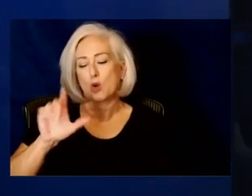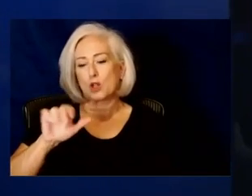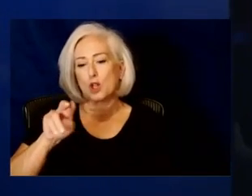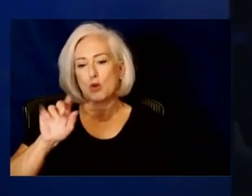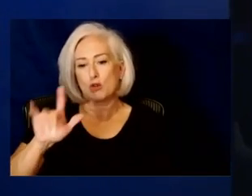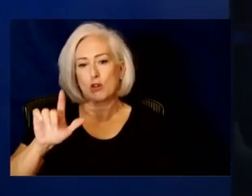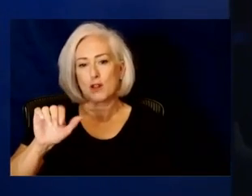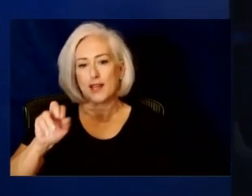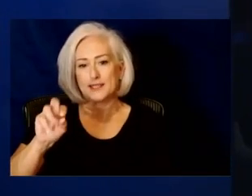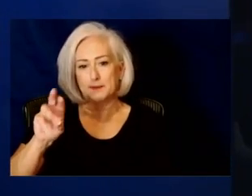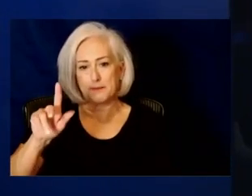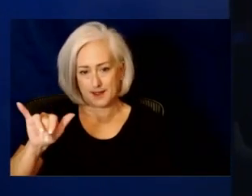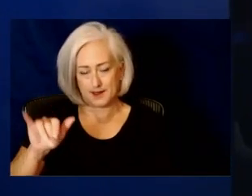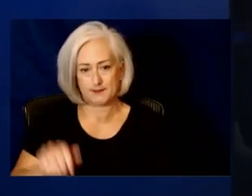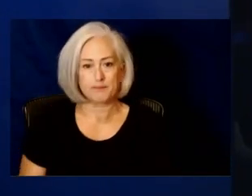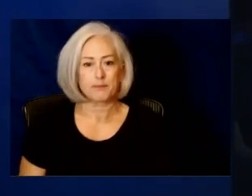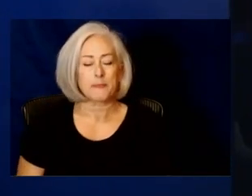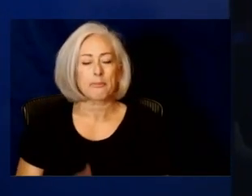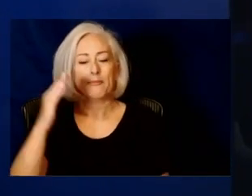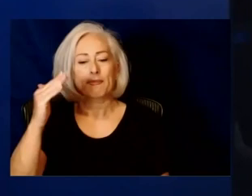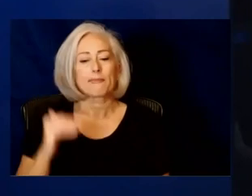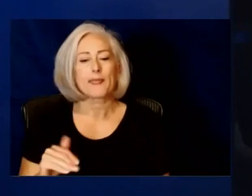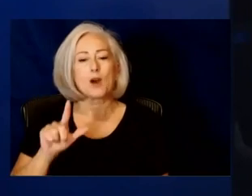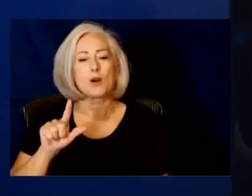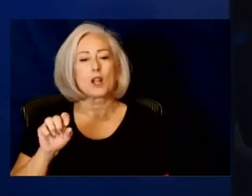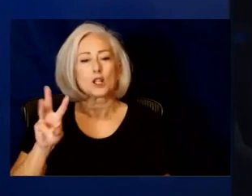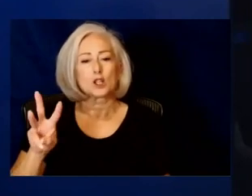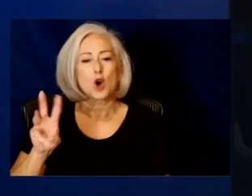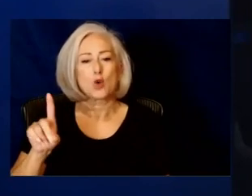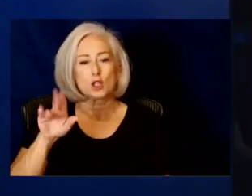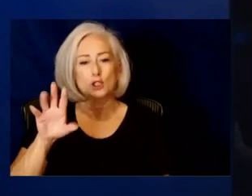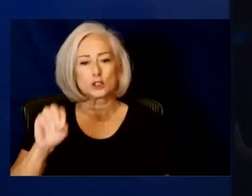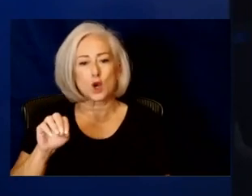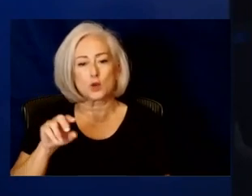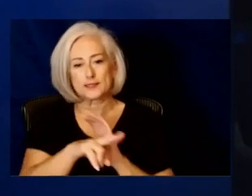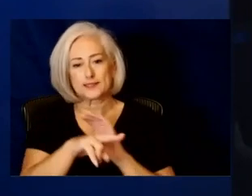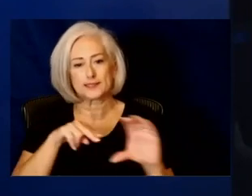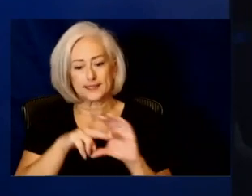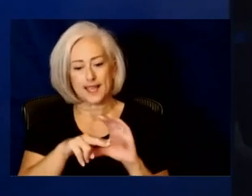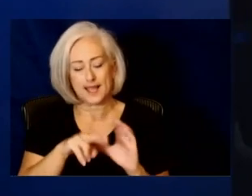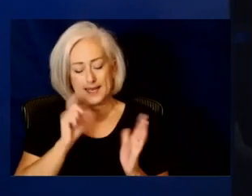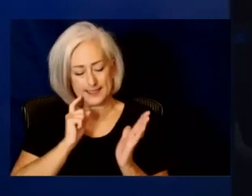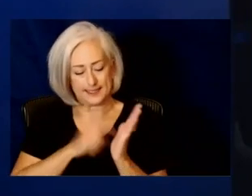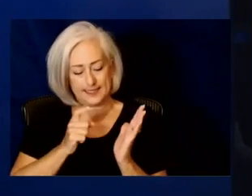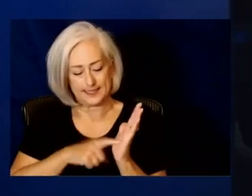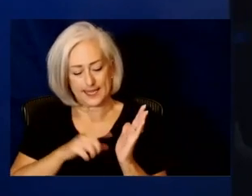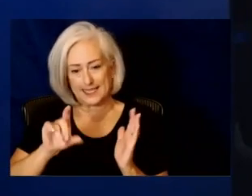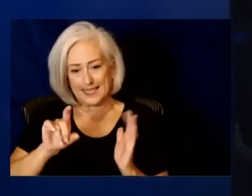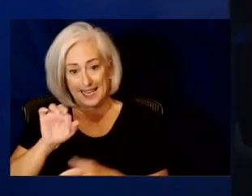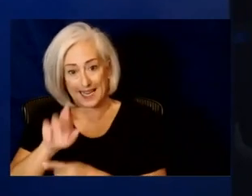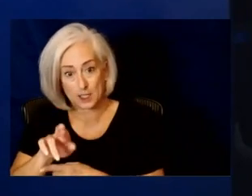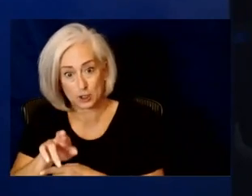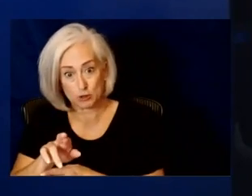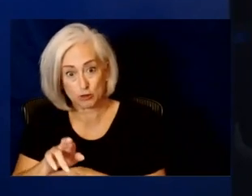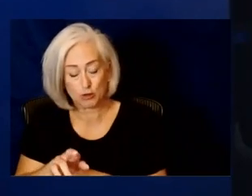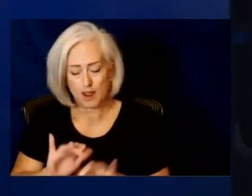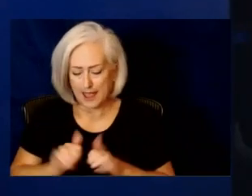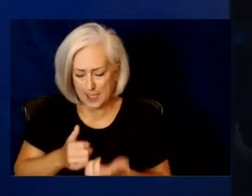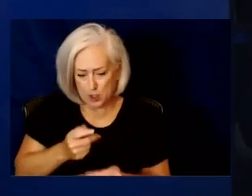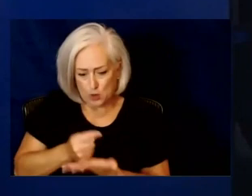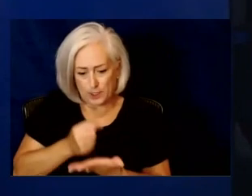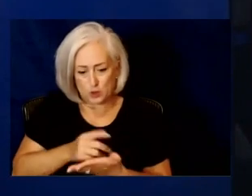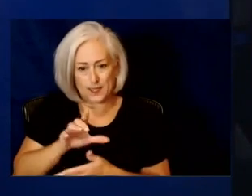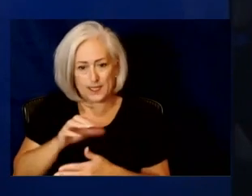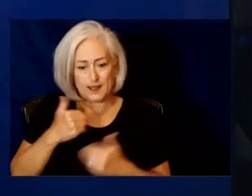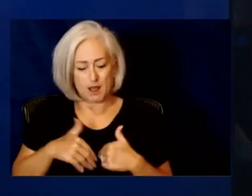about low-dose scan and detecting cancer. What's going to happen next in this whole world? How do we treat lung cancer, and how has that changed